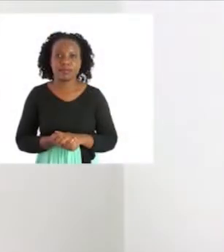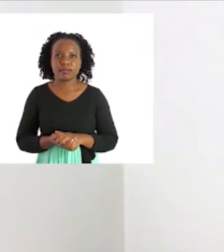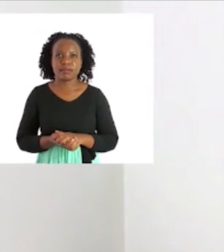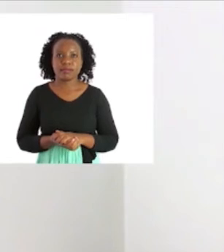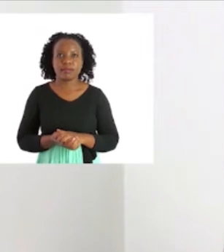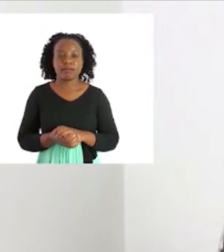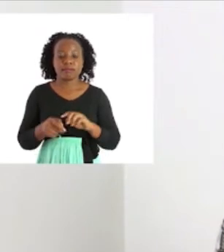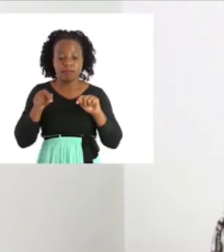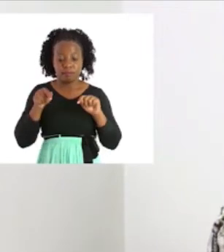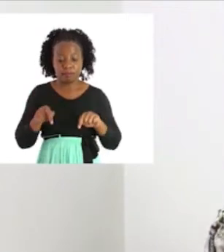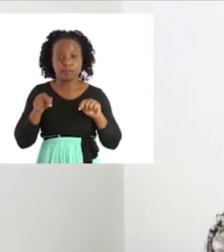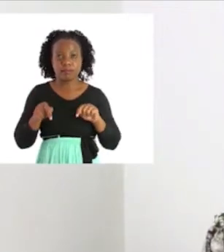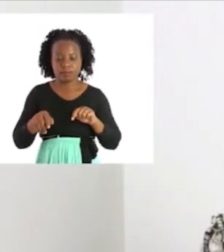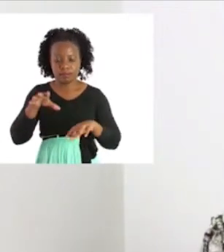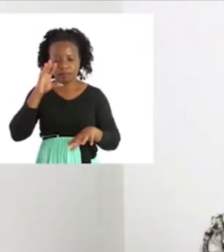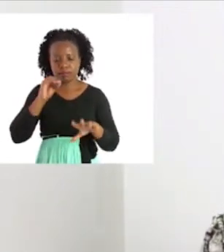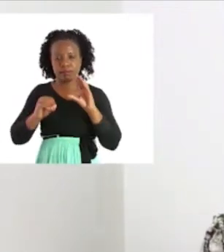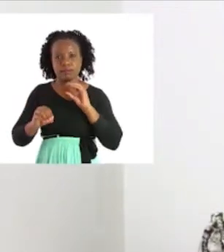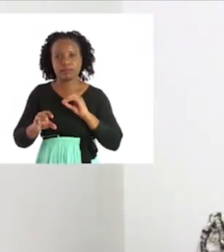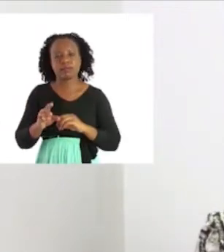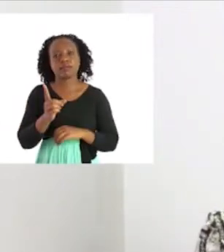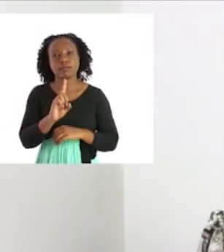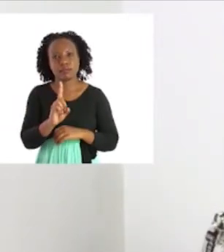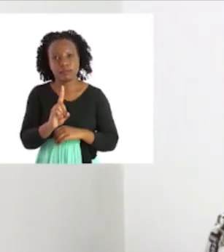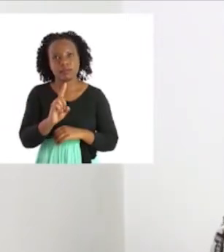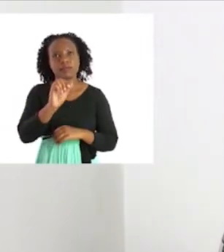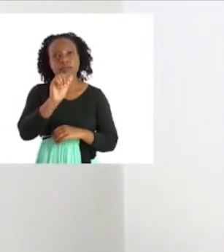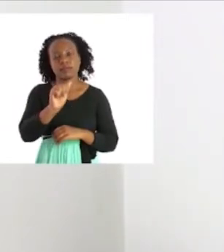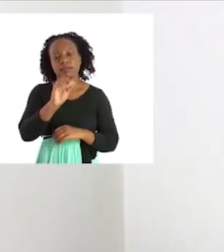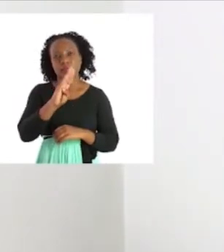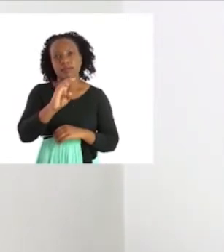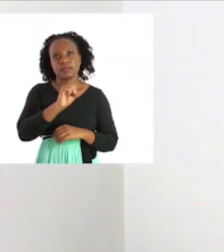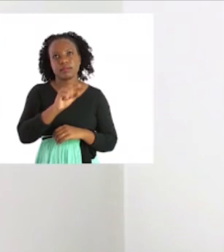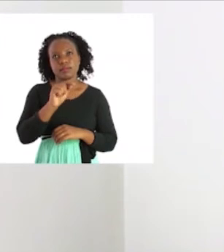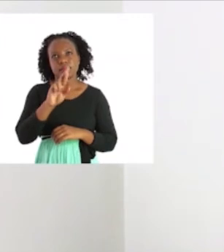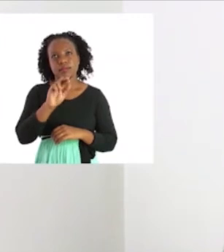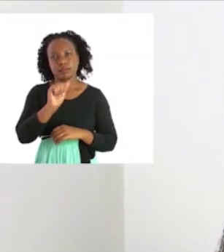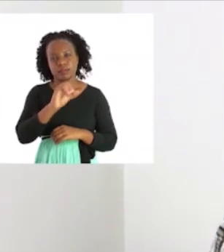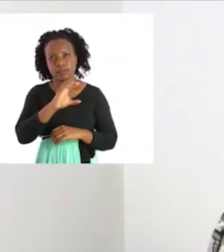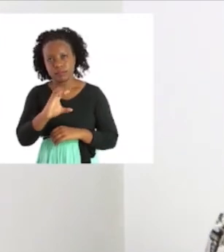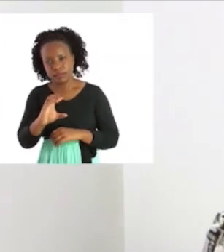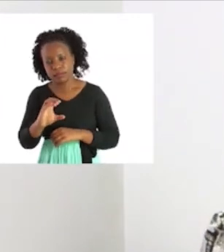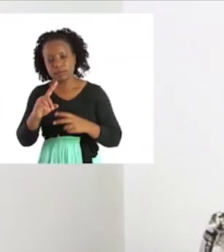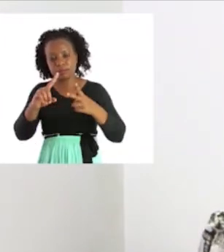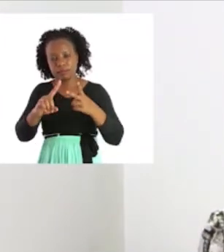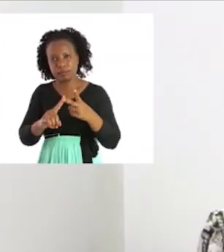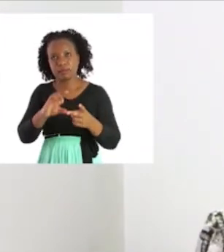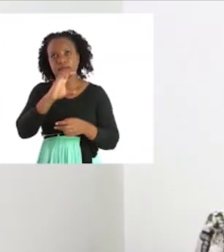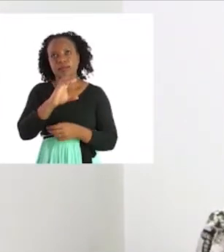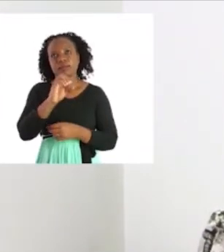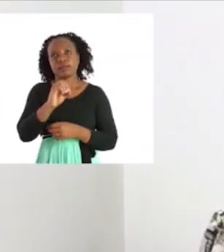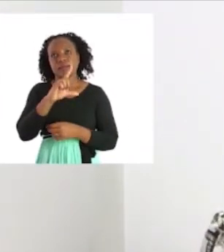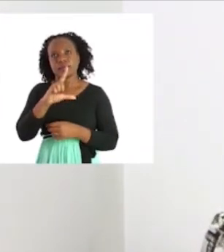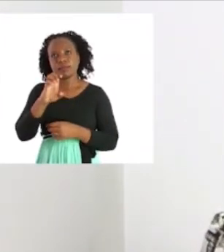We have learnt about abstract nouns and collective nouns. Chanel, can you still remember